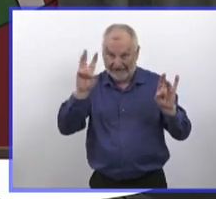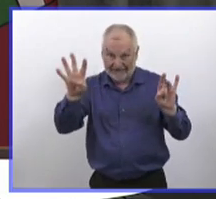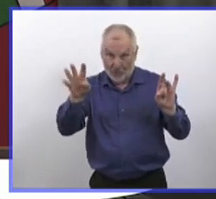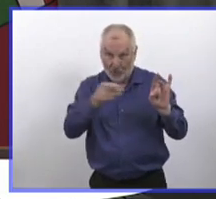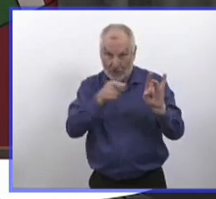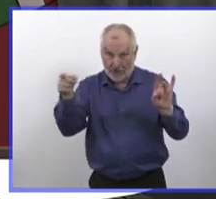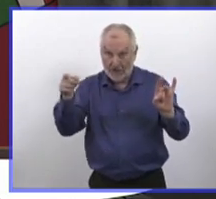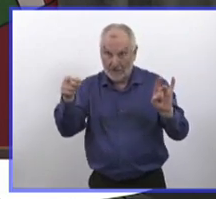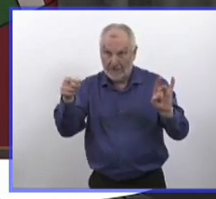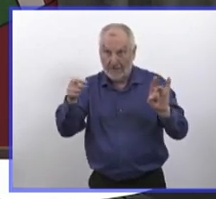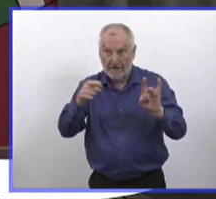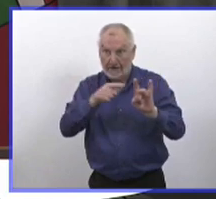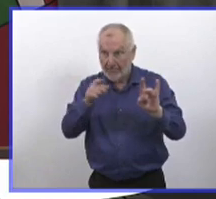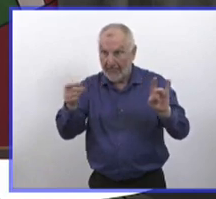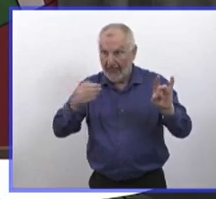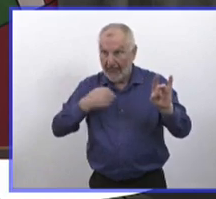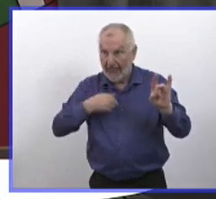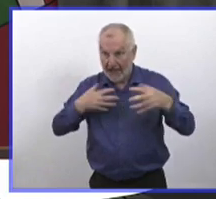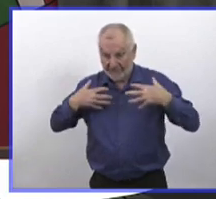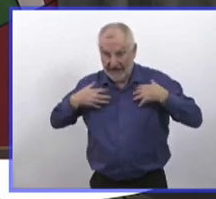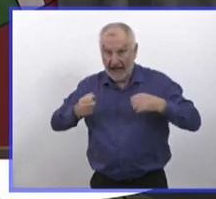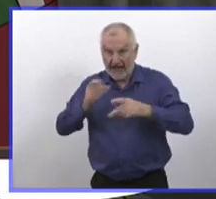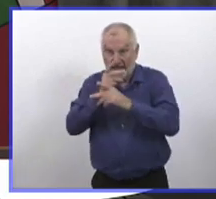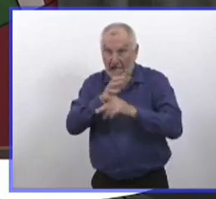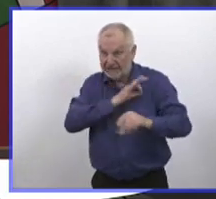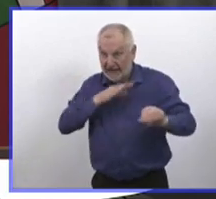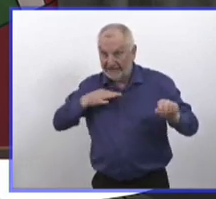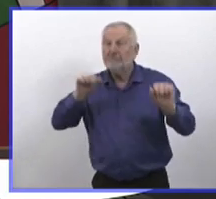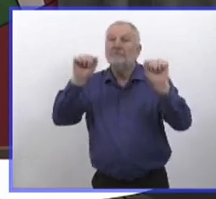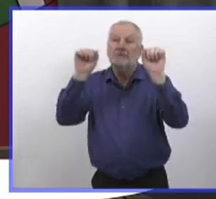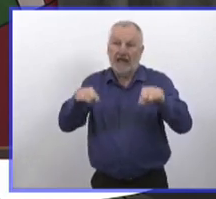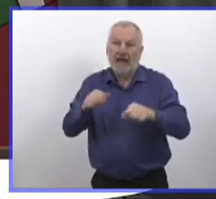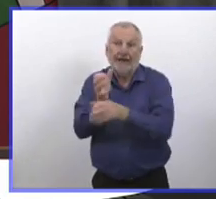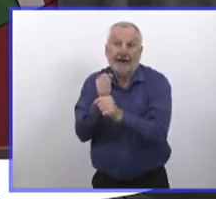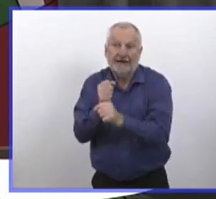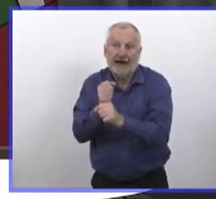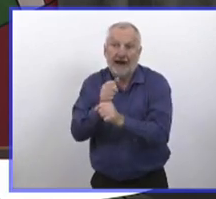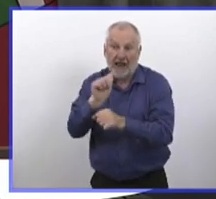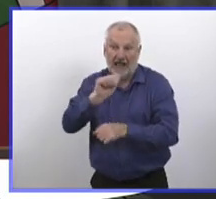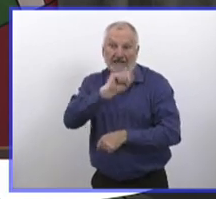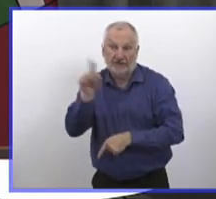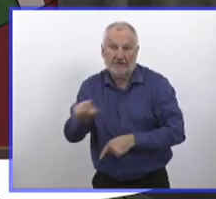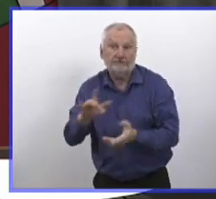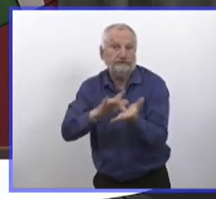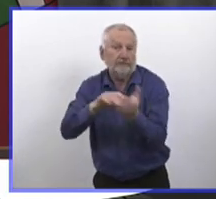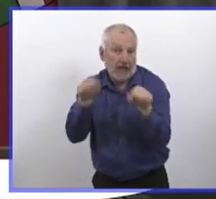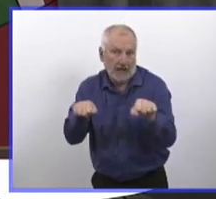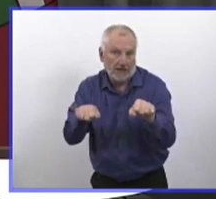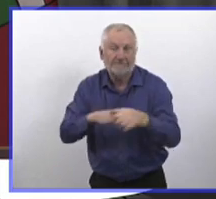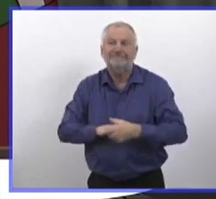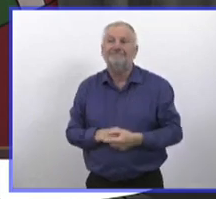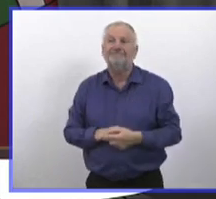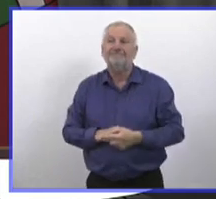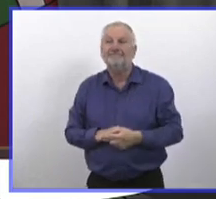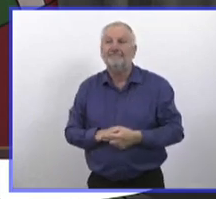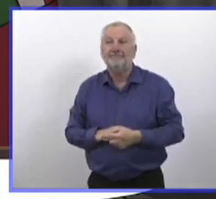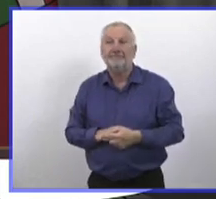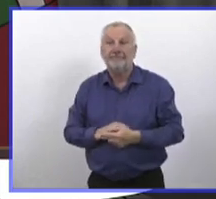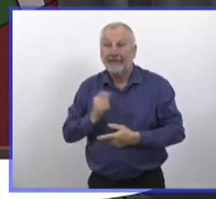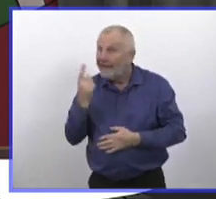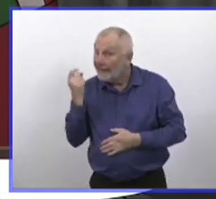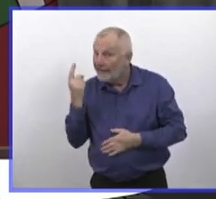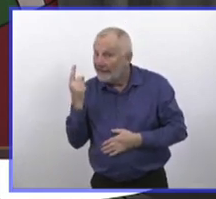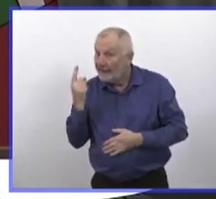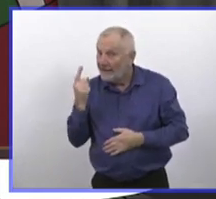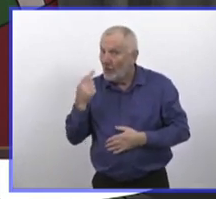or Covishield. However, I do want to clarify that if you have already received a Pfizer or Moderna dose, you